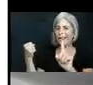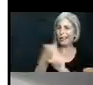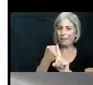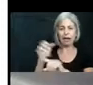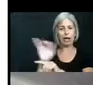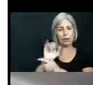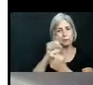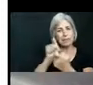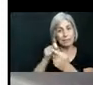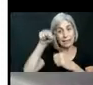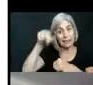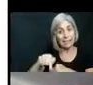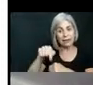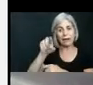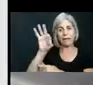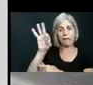for Florida.